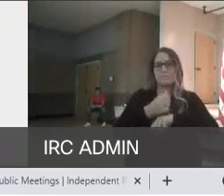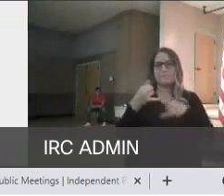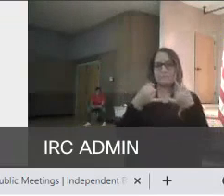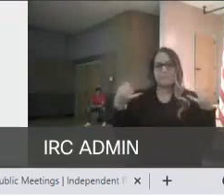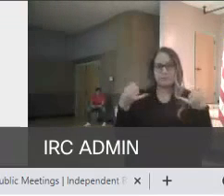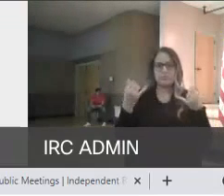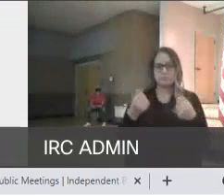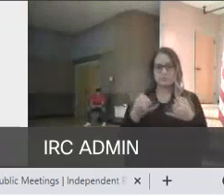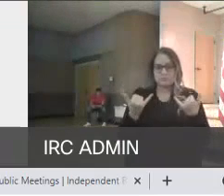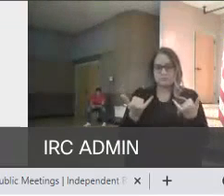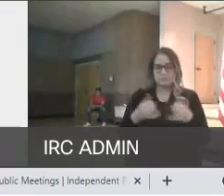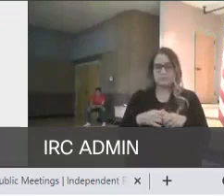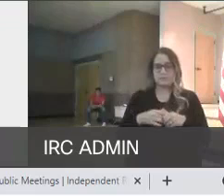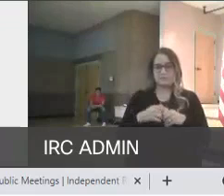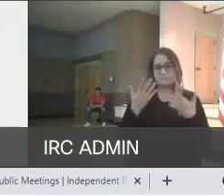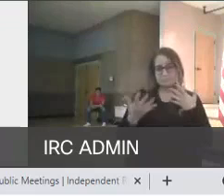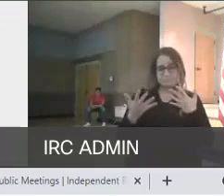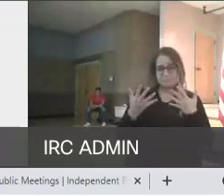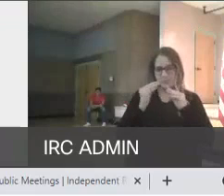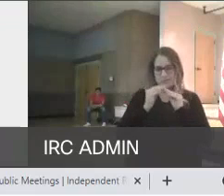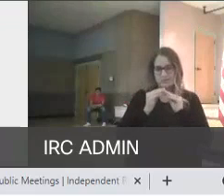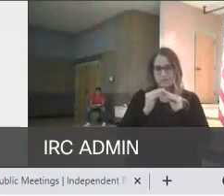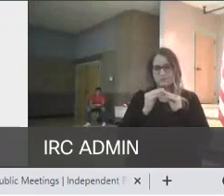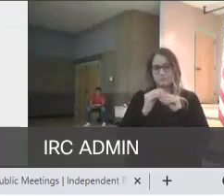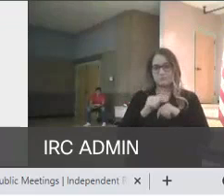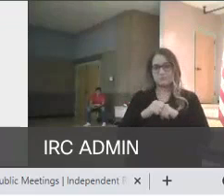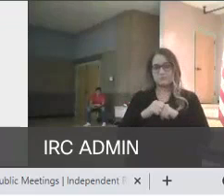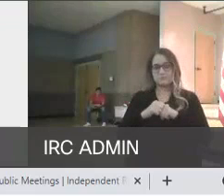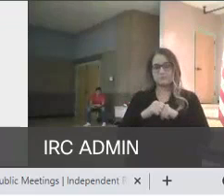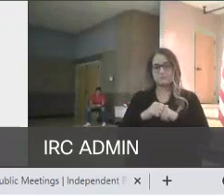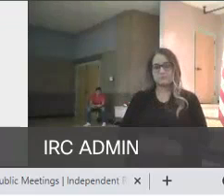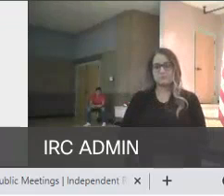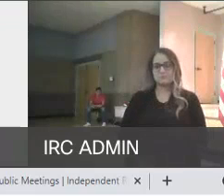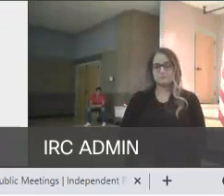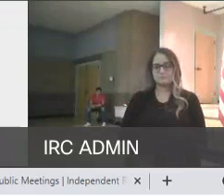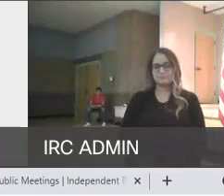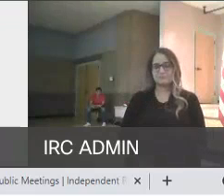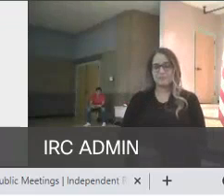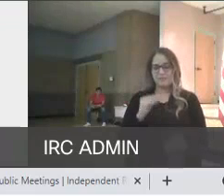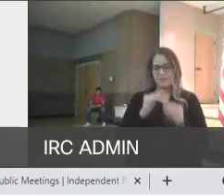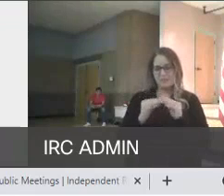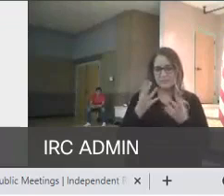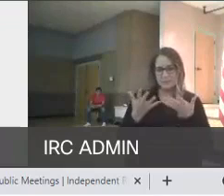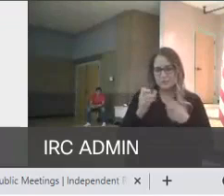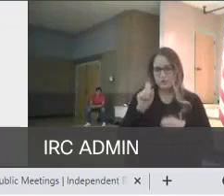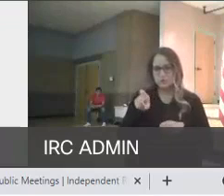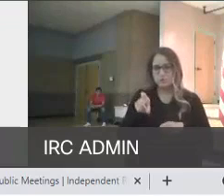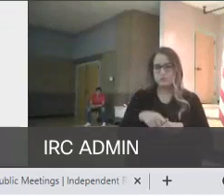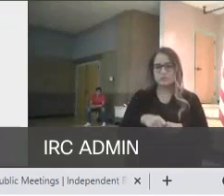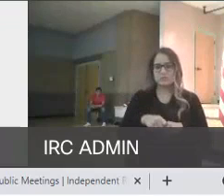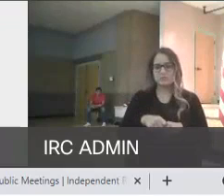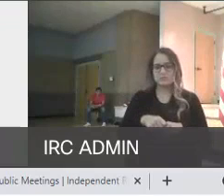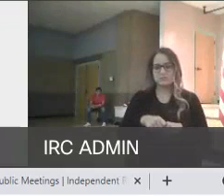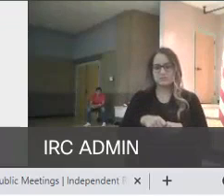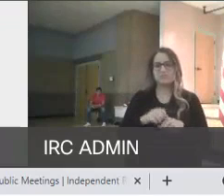lines and perhaps maybe just adjust them as you might need to just